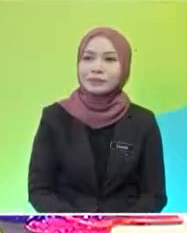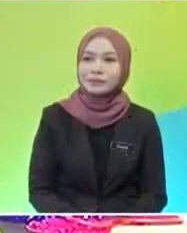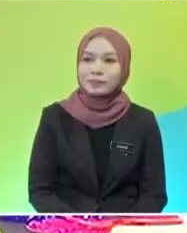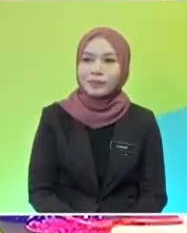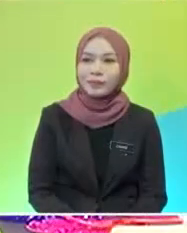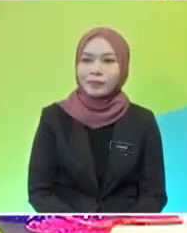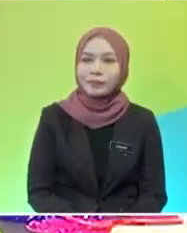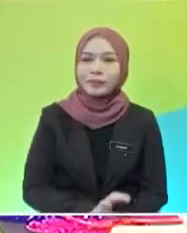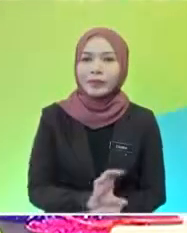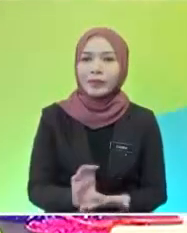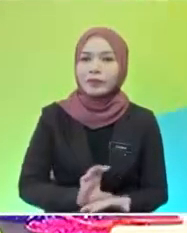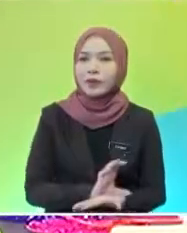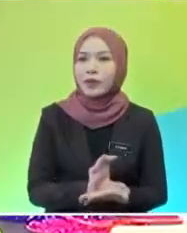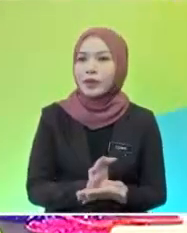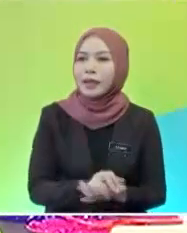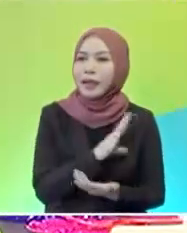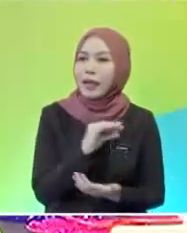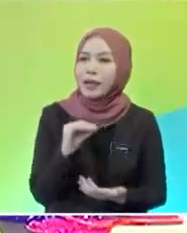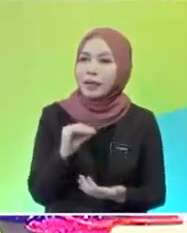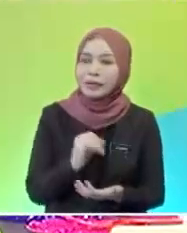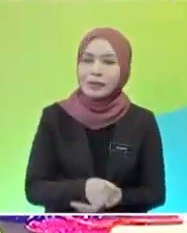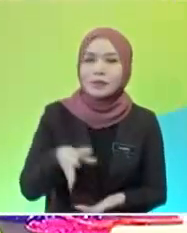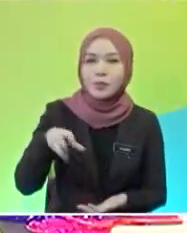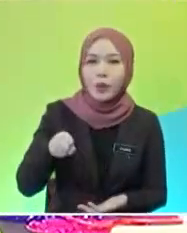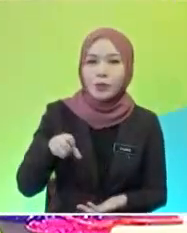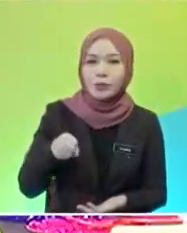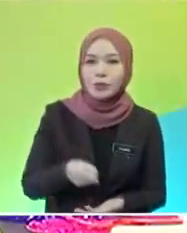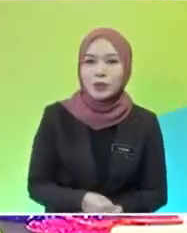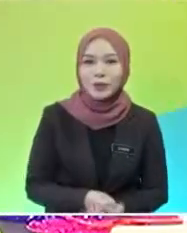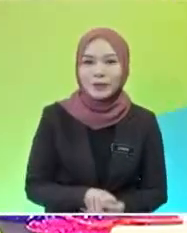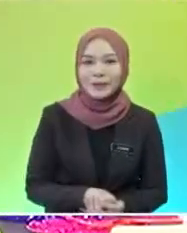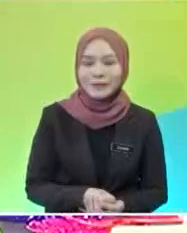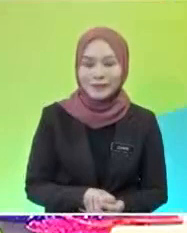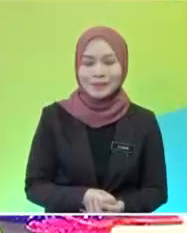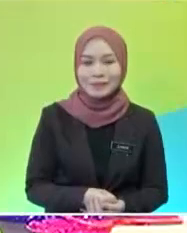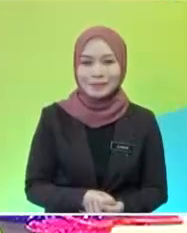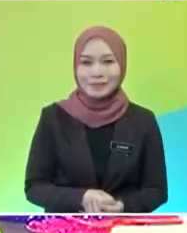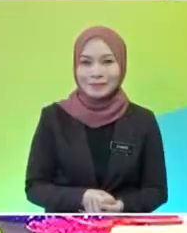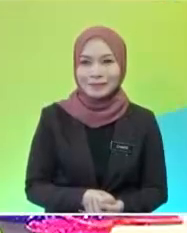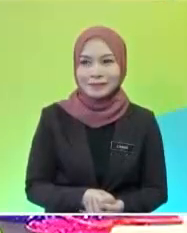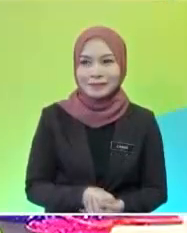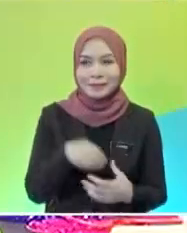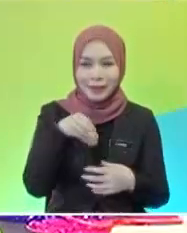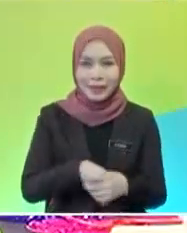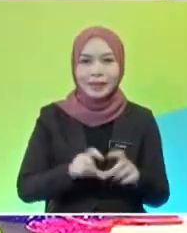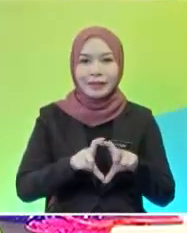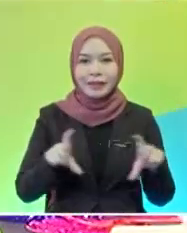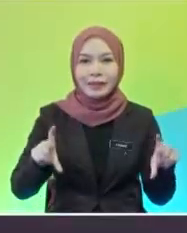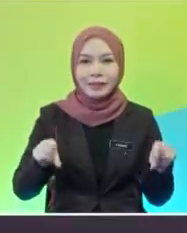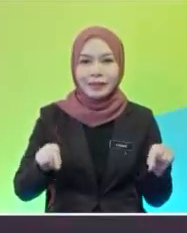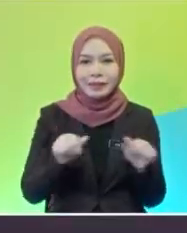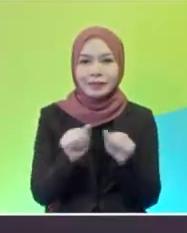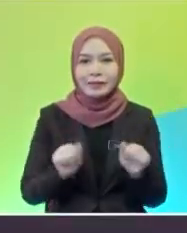have anything else? No. This one. Oh, it's a sponge. The sponge is also in a rectangle shape. And I